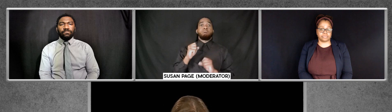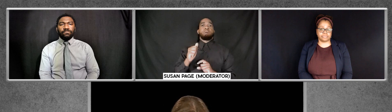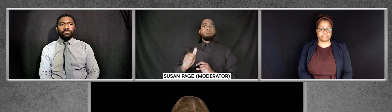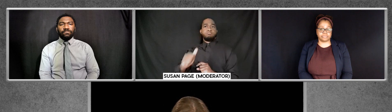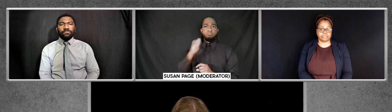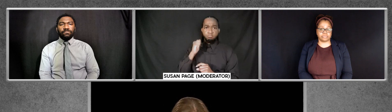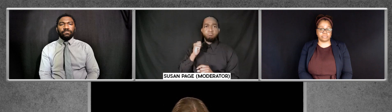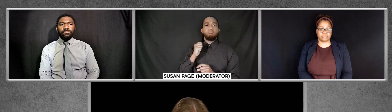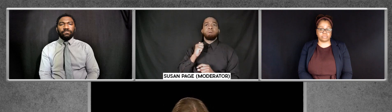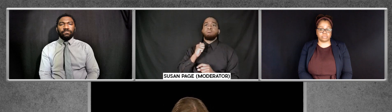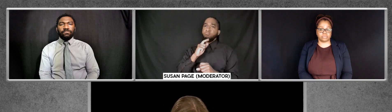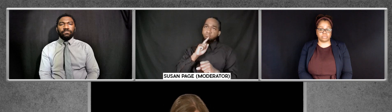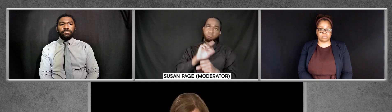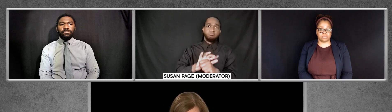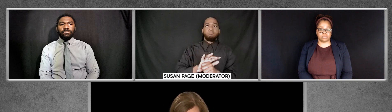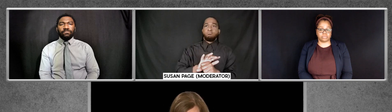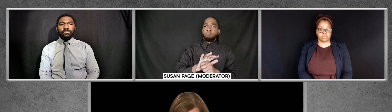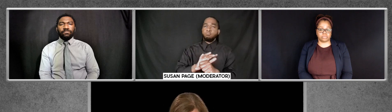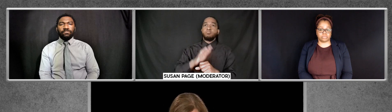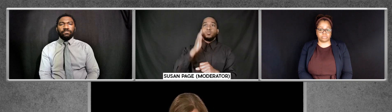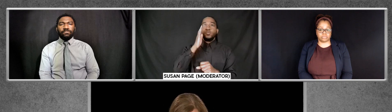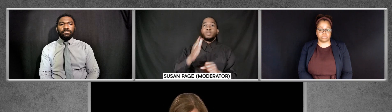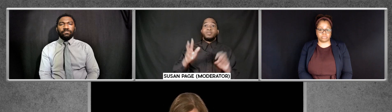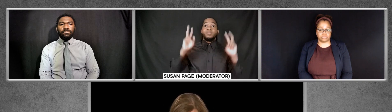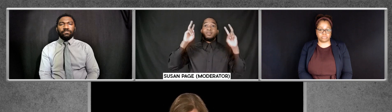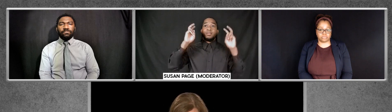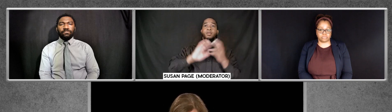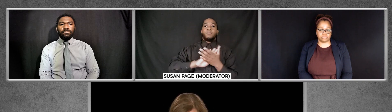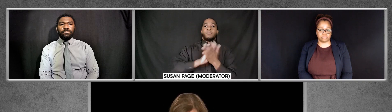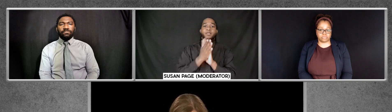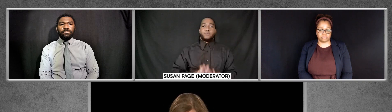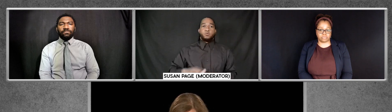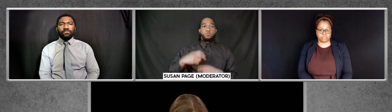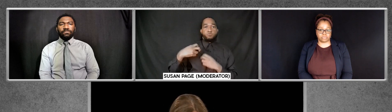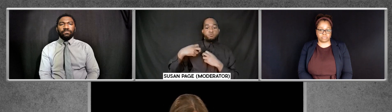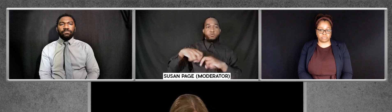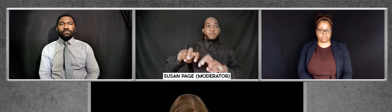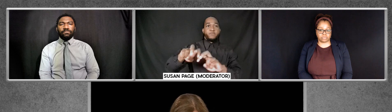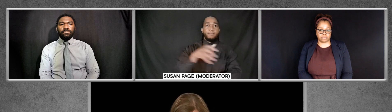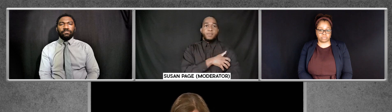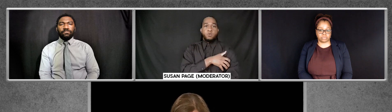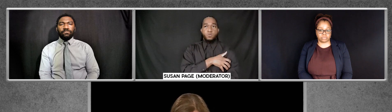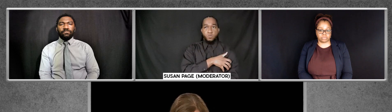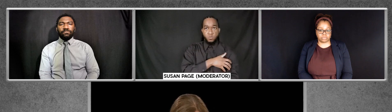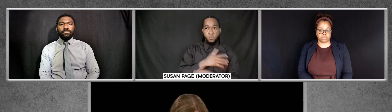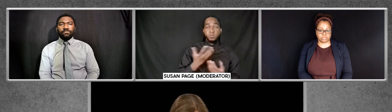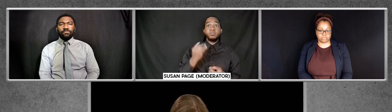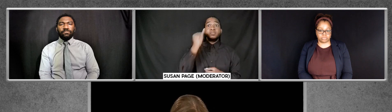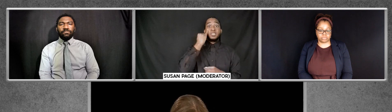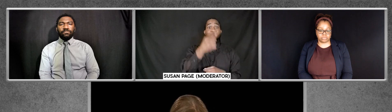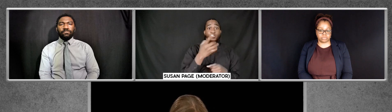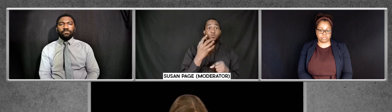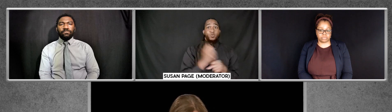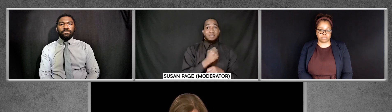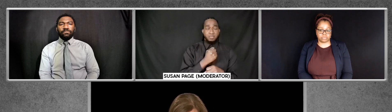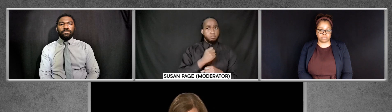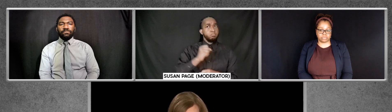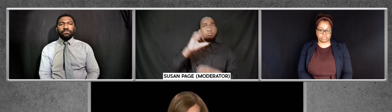of power after the election. If your ticket wins and President Trump refuses to accept a peaceful transfer of